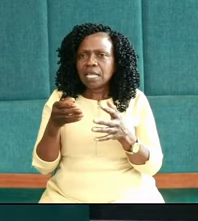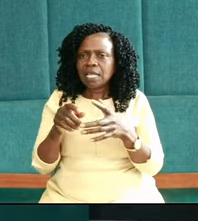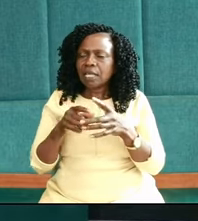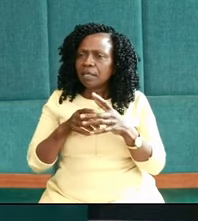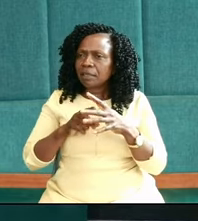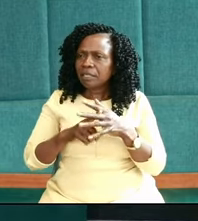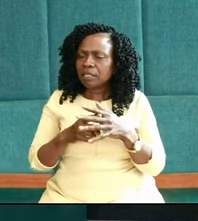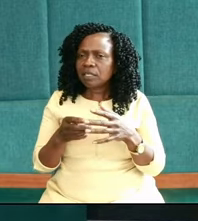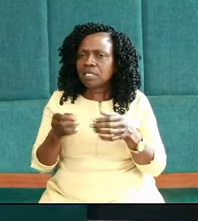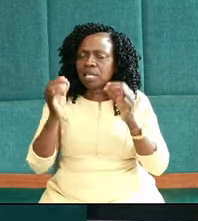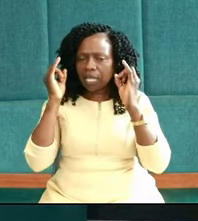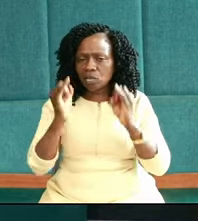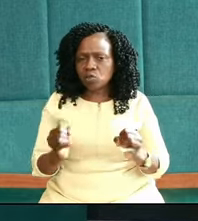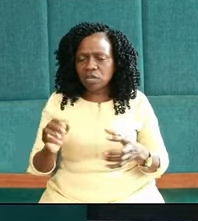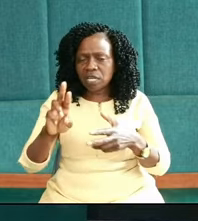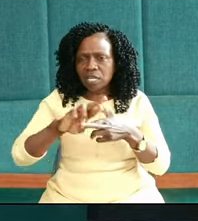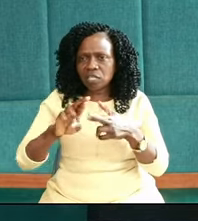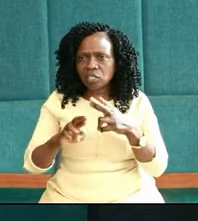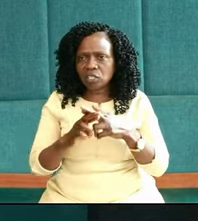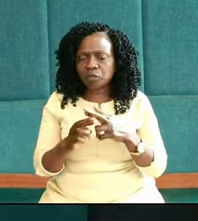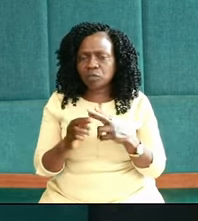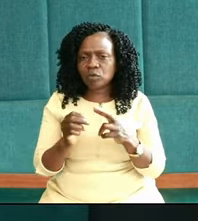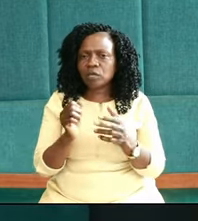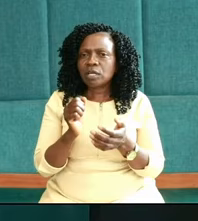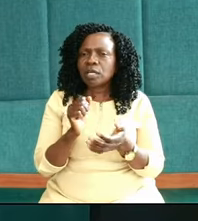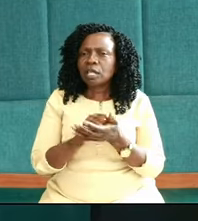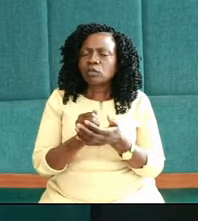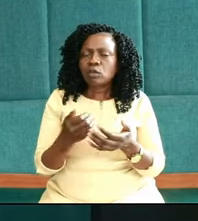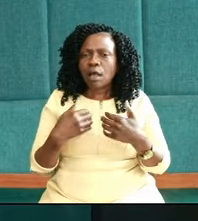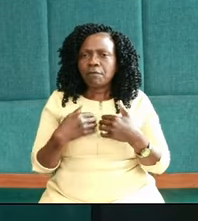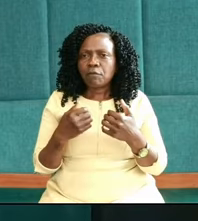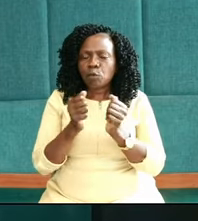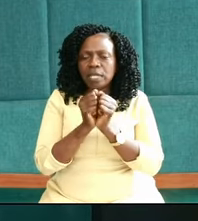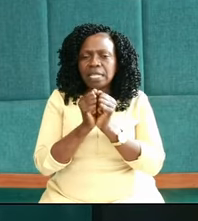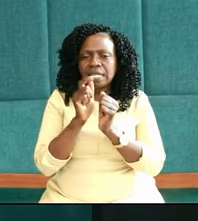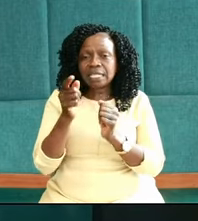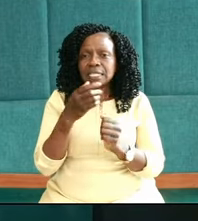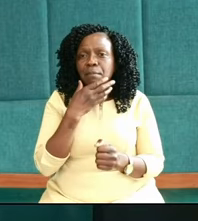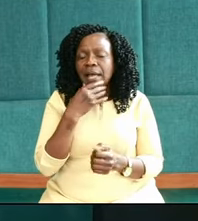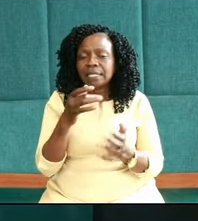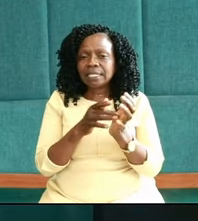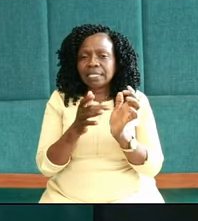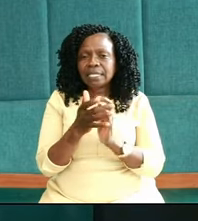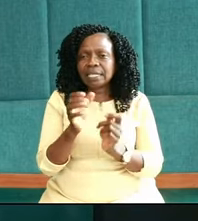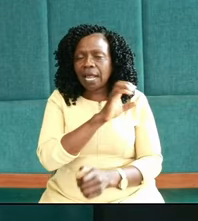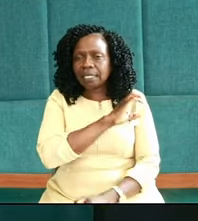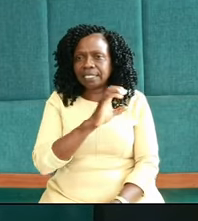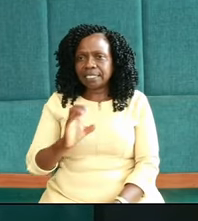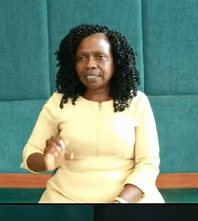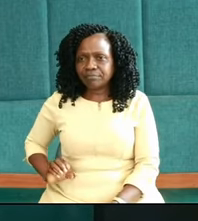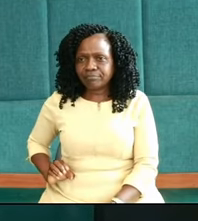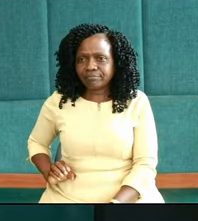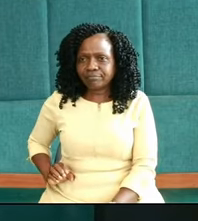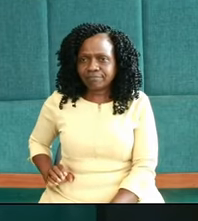new relationship that you have developed with this man, Jesus Christ.